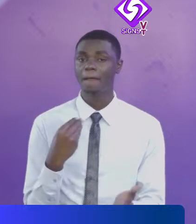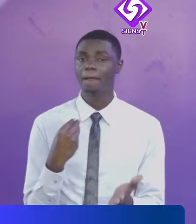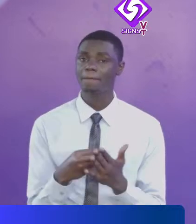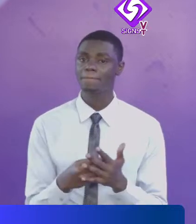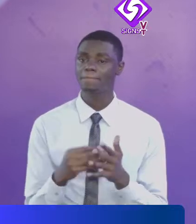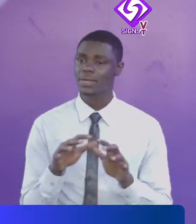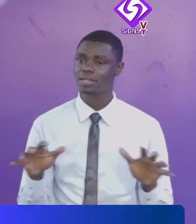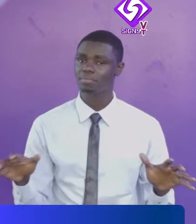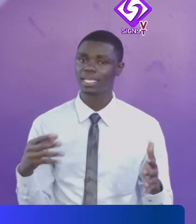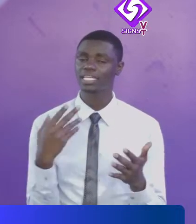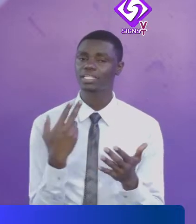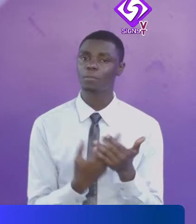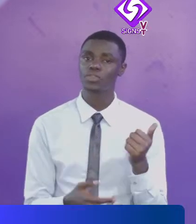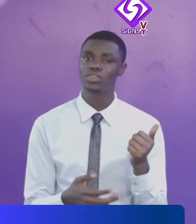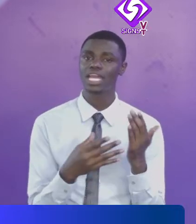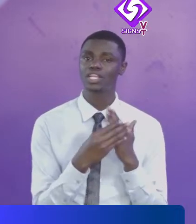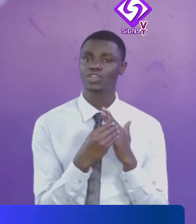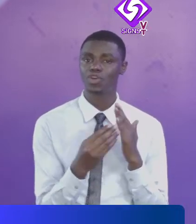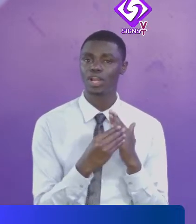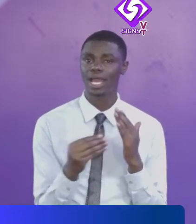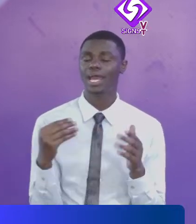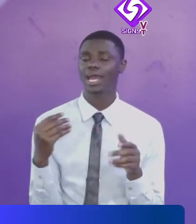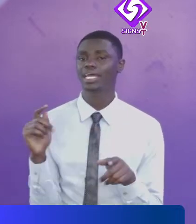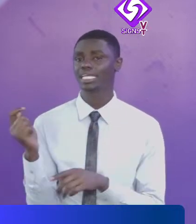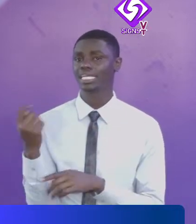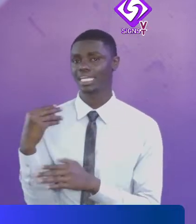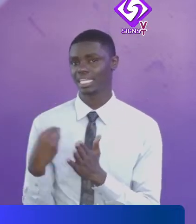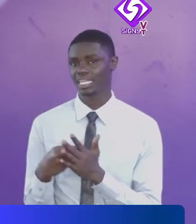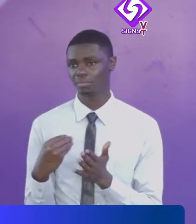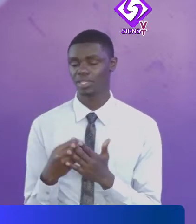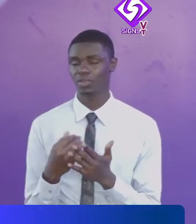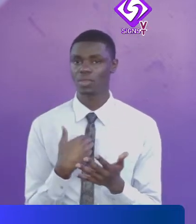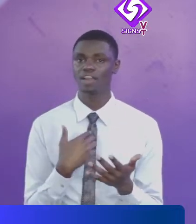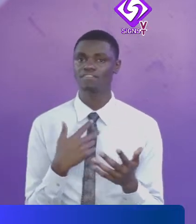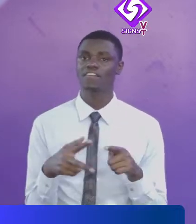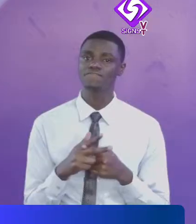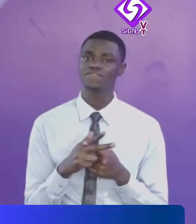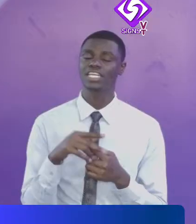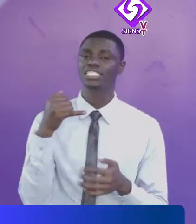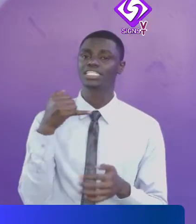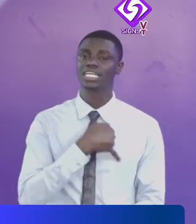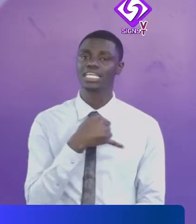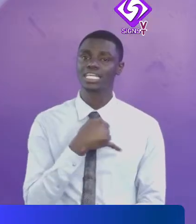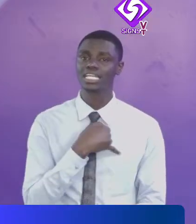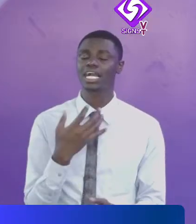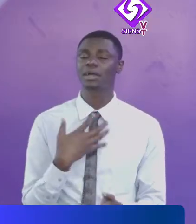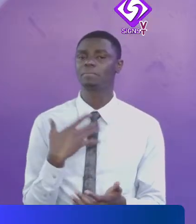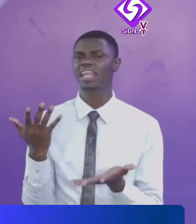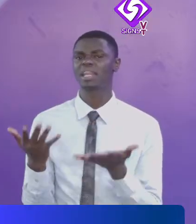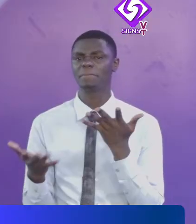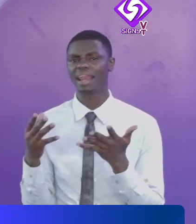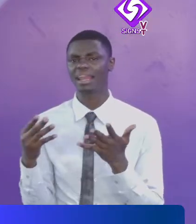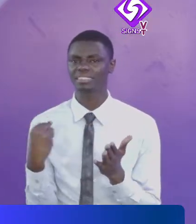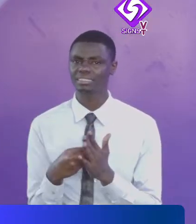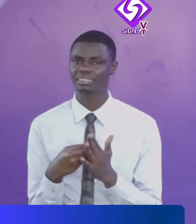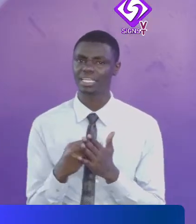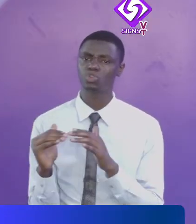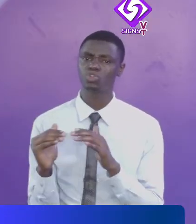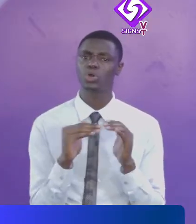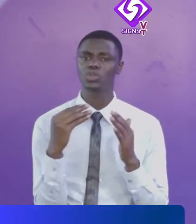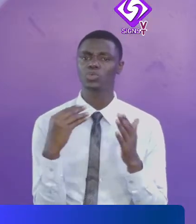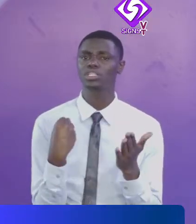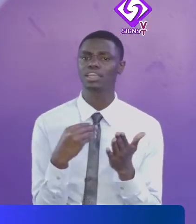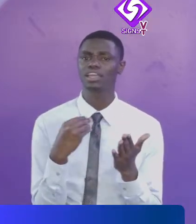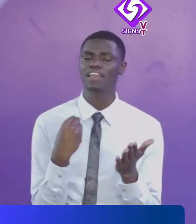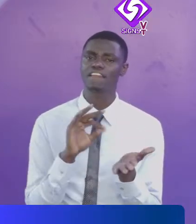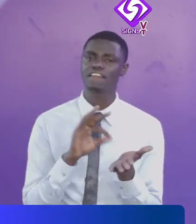in dollar and Kenya shillings. We have what we call a fixed income fund. We have what we call a balance fund. And we also have what we call an equity fund that buys shares.